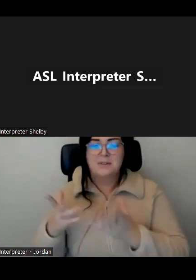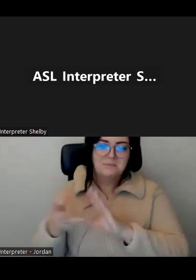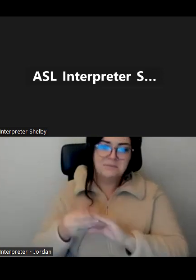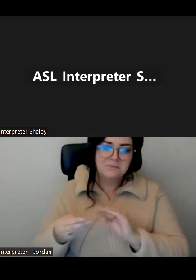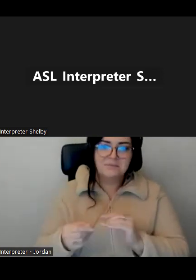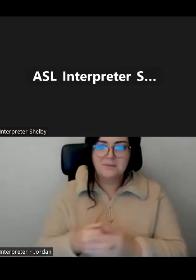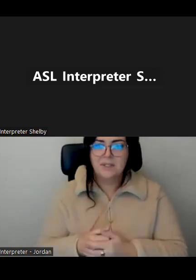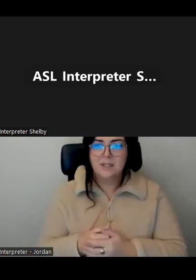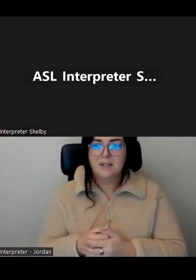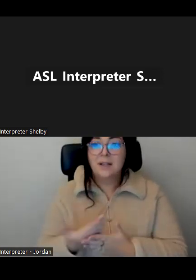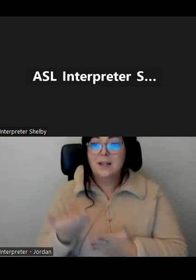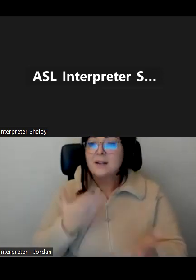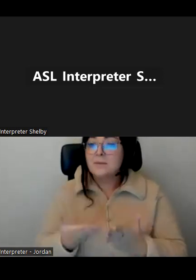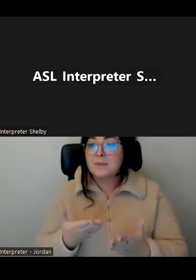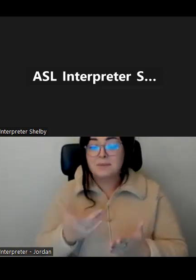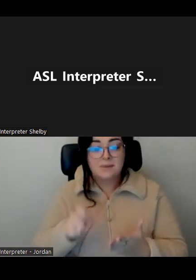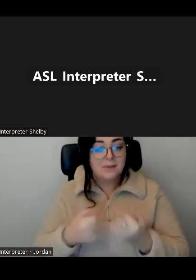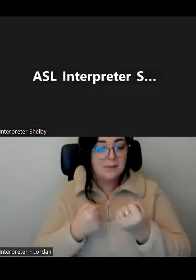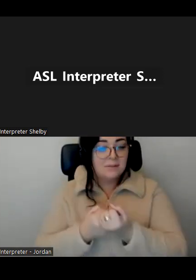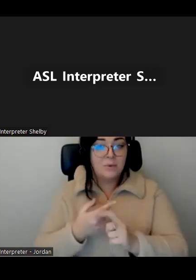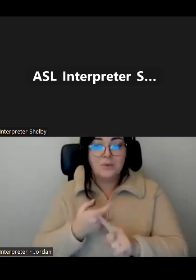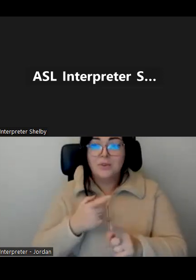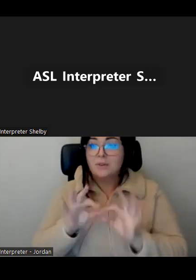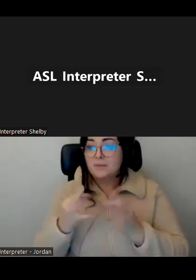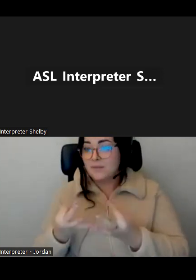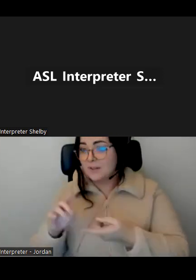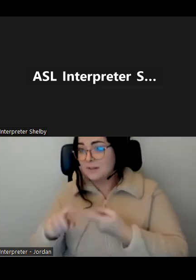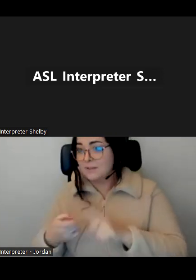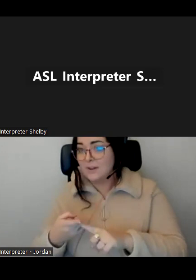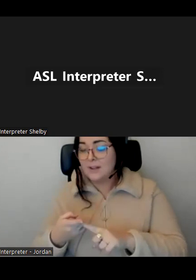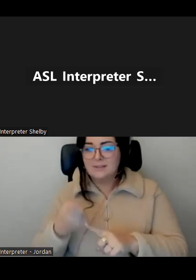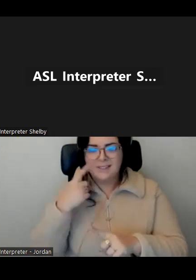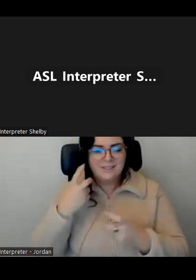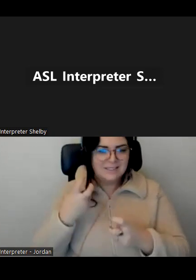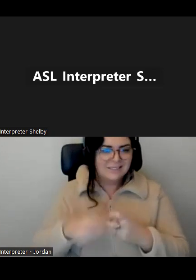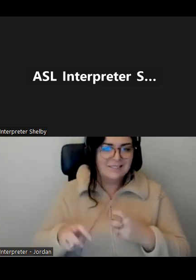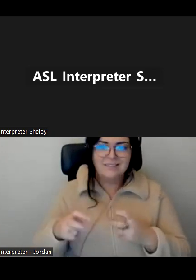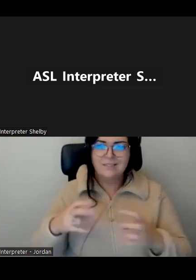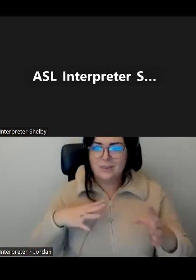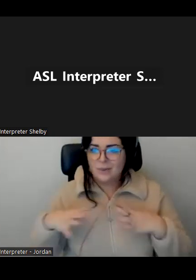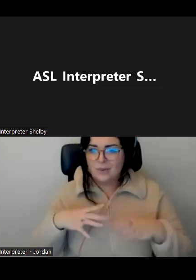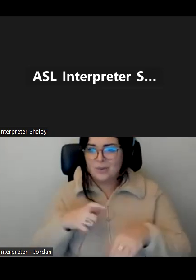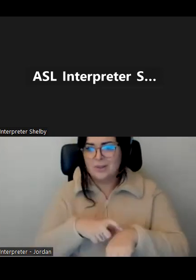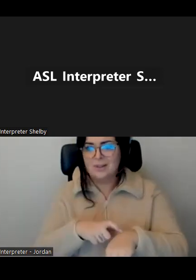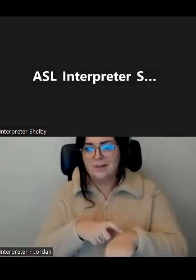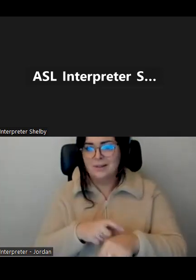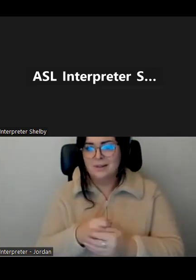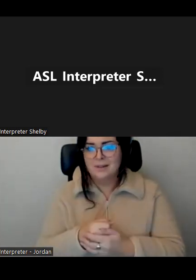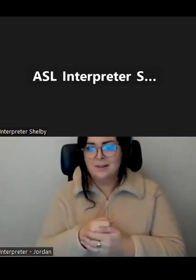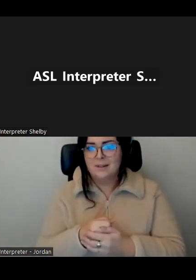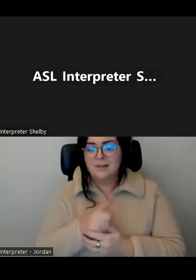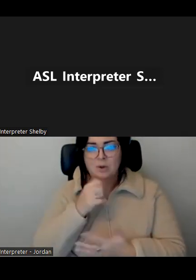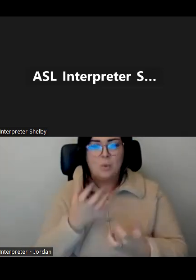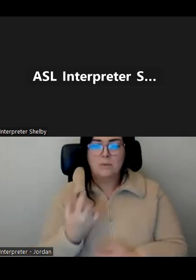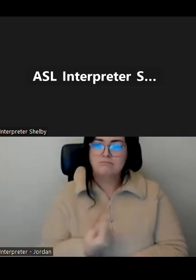And you may need to look to family and friends for support, especially during difficult times like holidays, right? You don't want to be